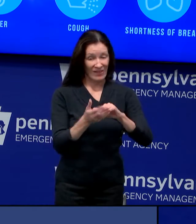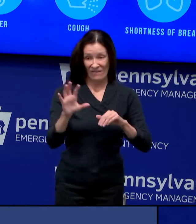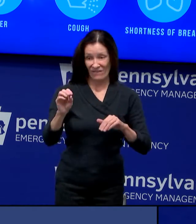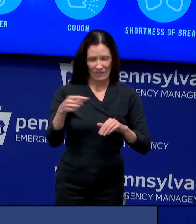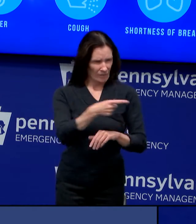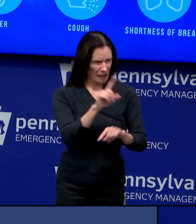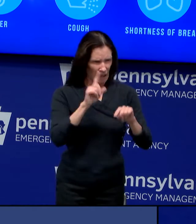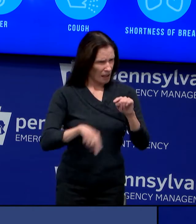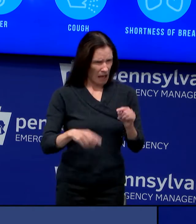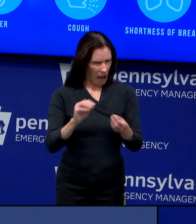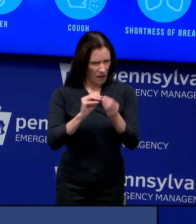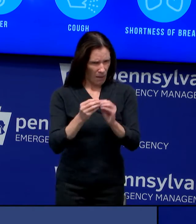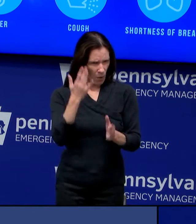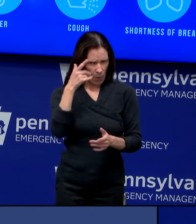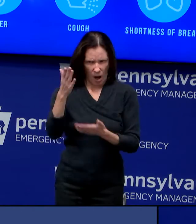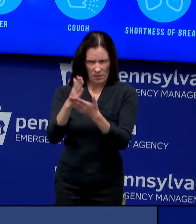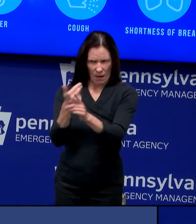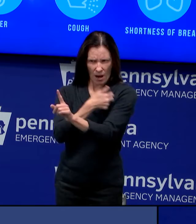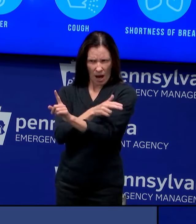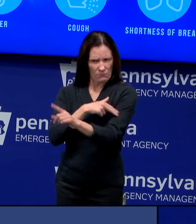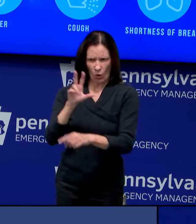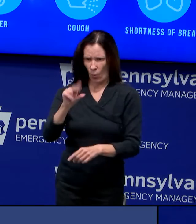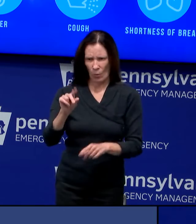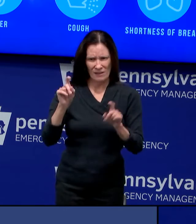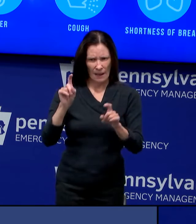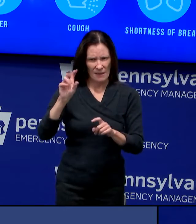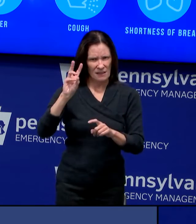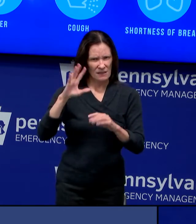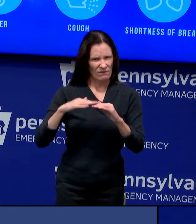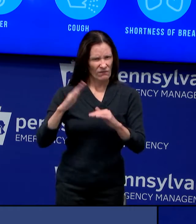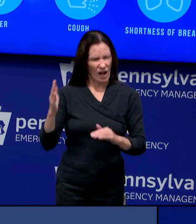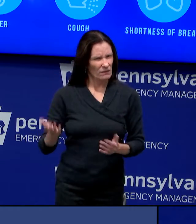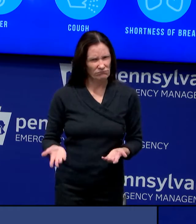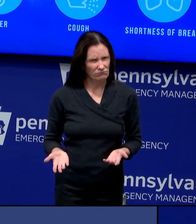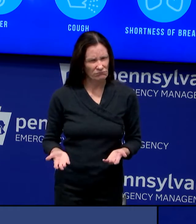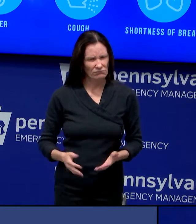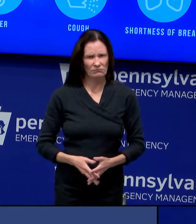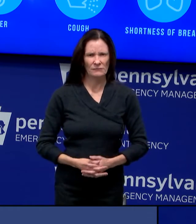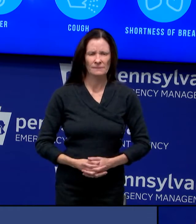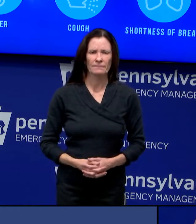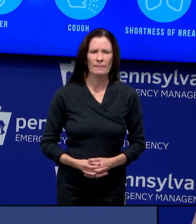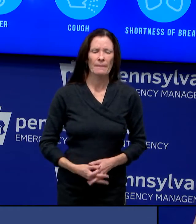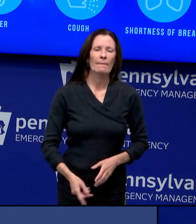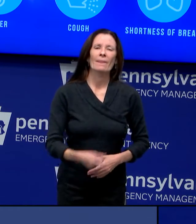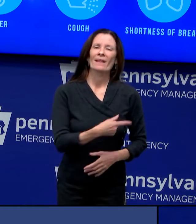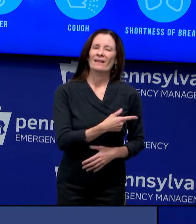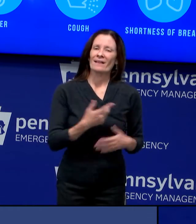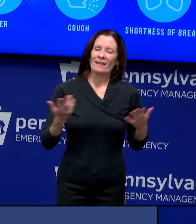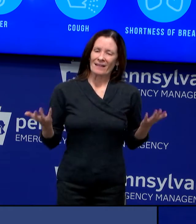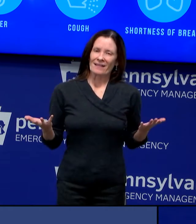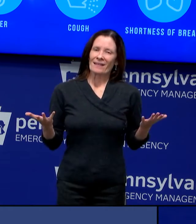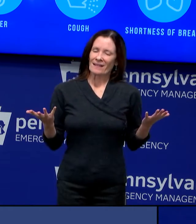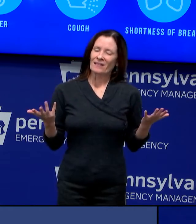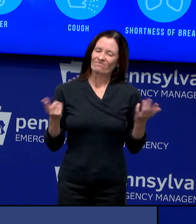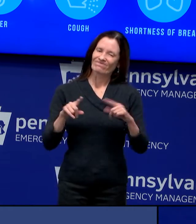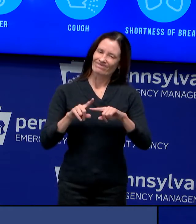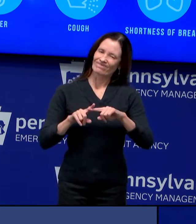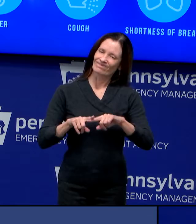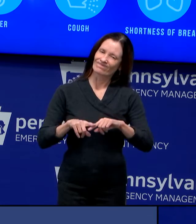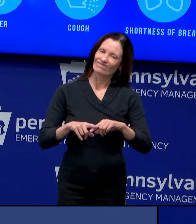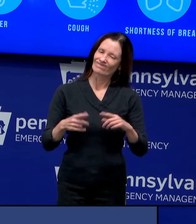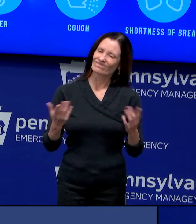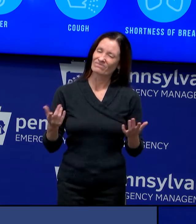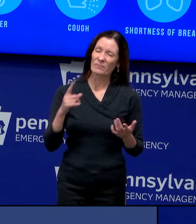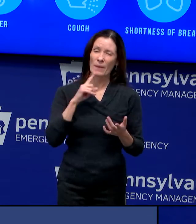testing that we have available. And that, of course, will depend upon having the reagents and chemicals and resources for each part